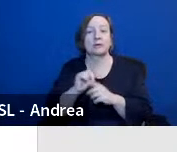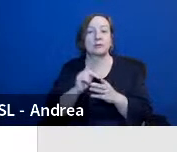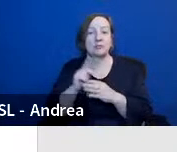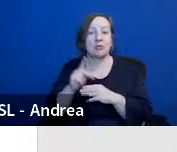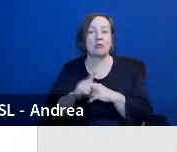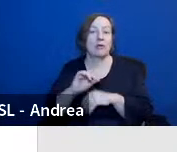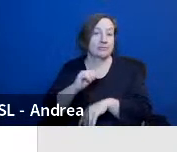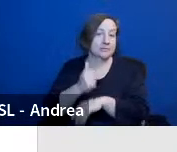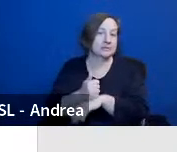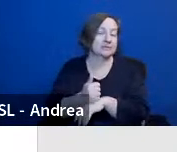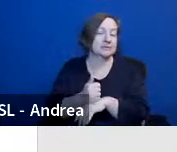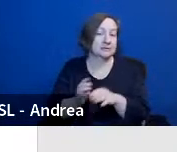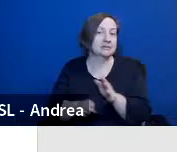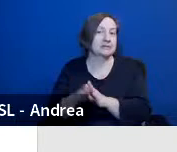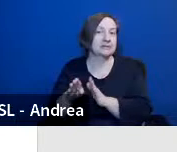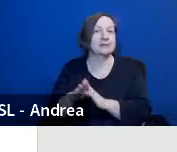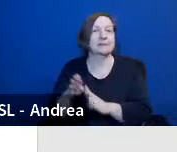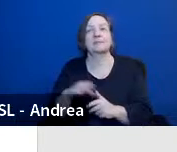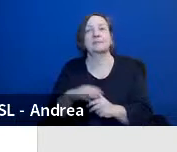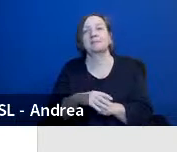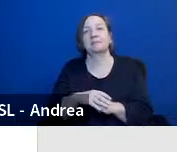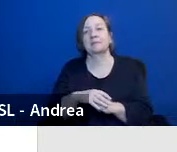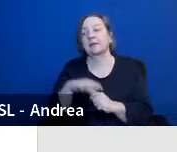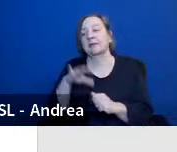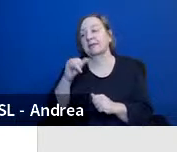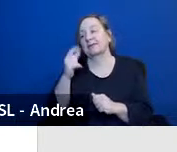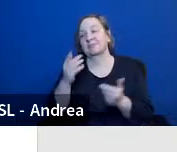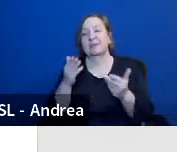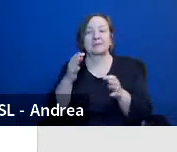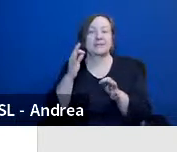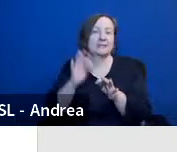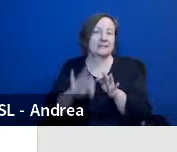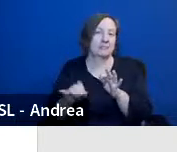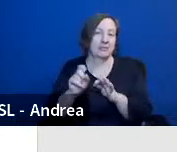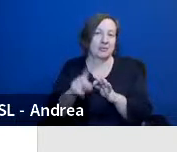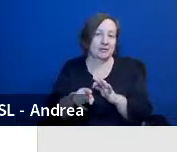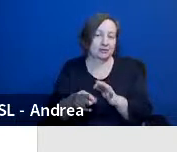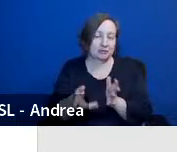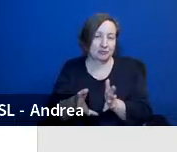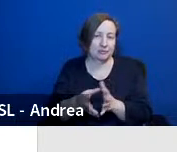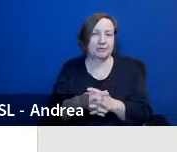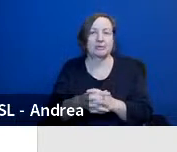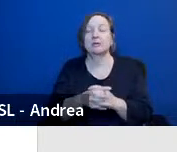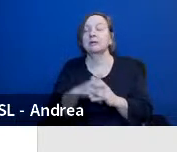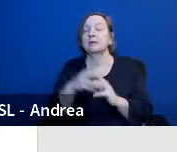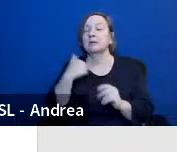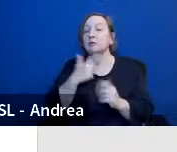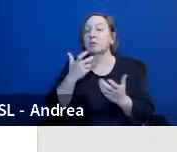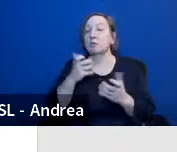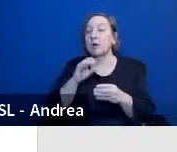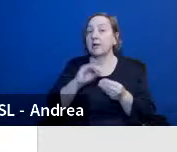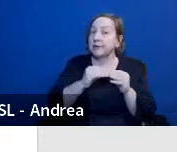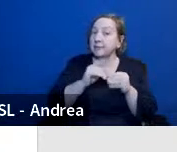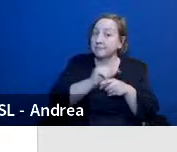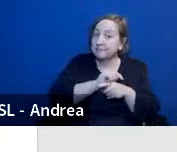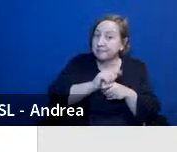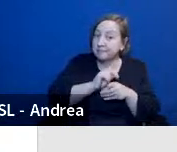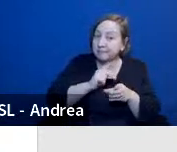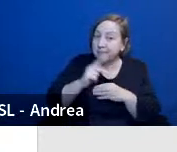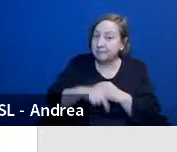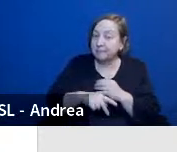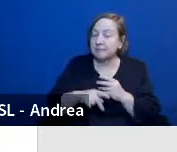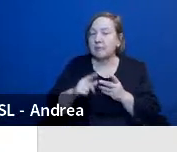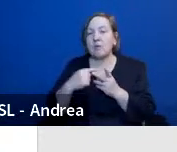developed. This one might be a fairly simple question. Would we want the number of training programs, or would we